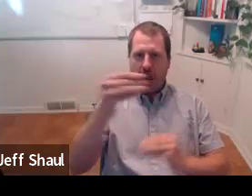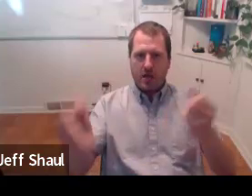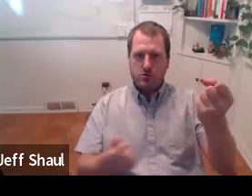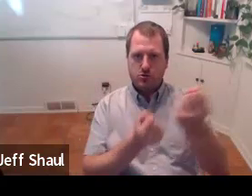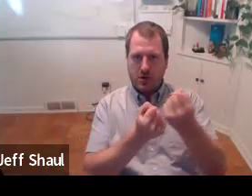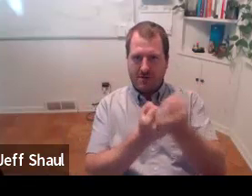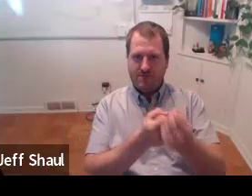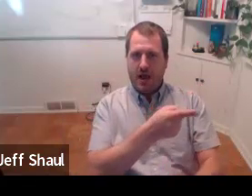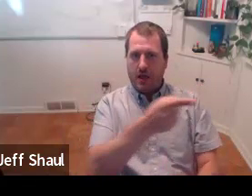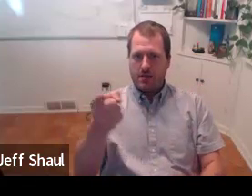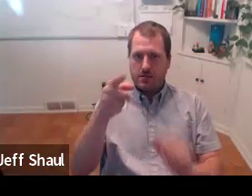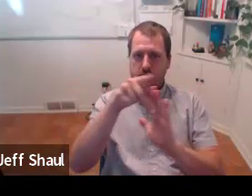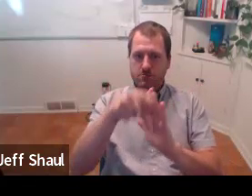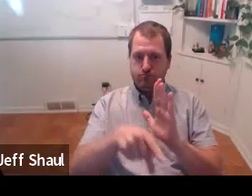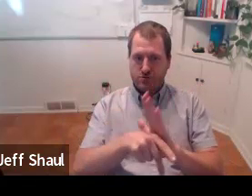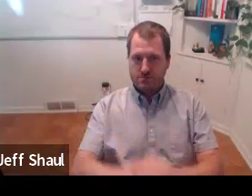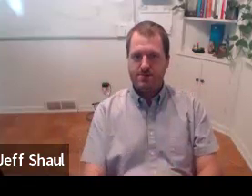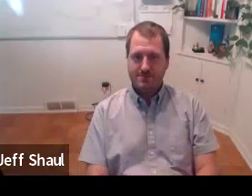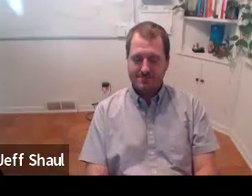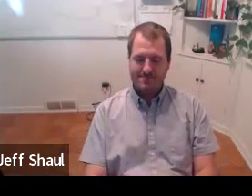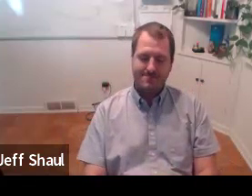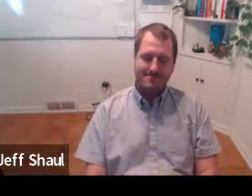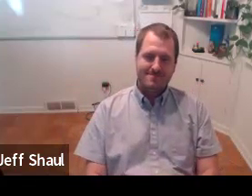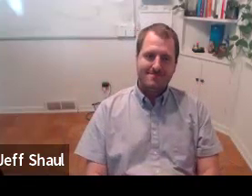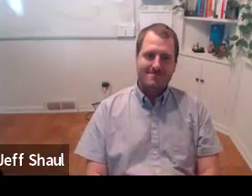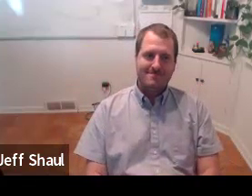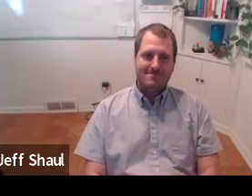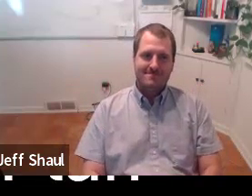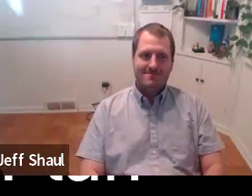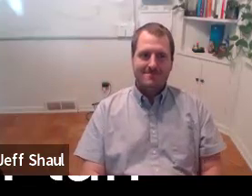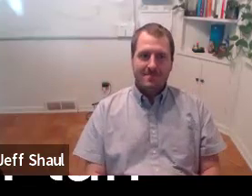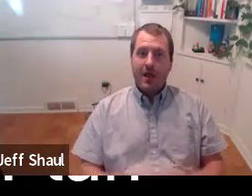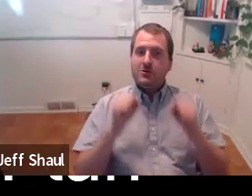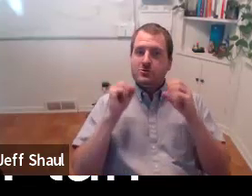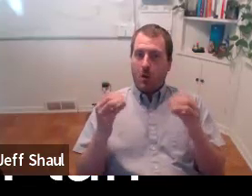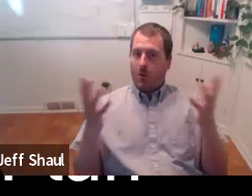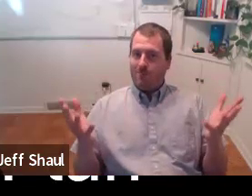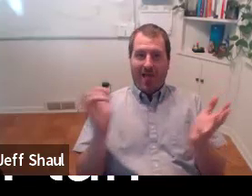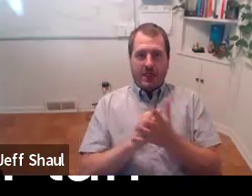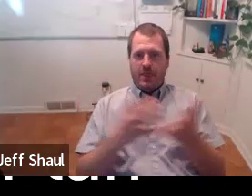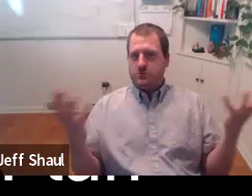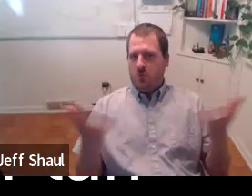established the principles and support the principles as well.